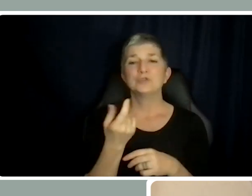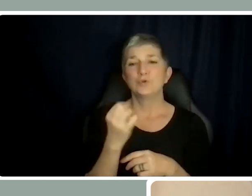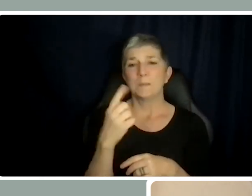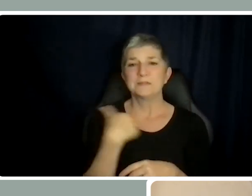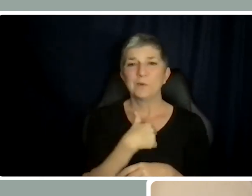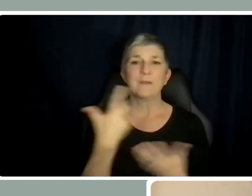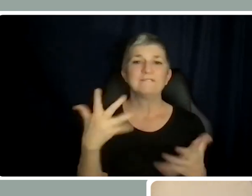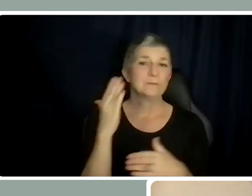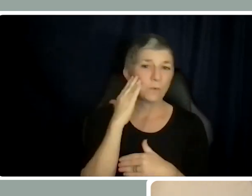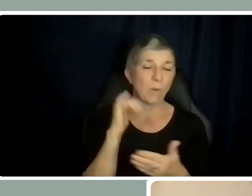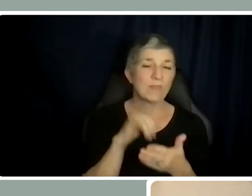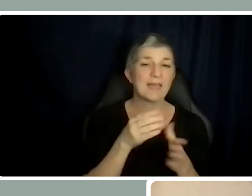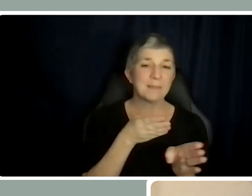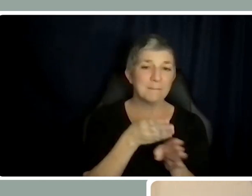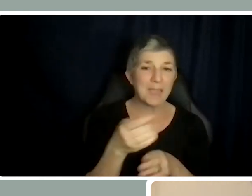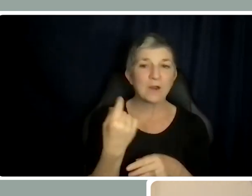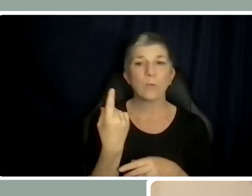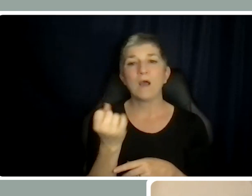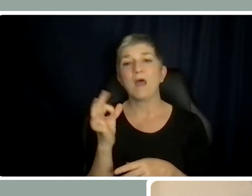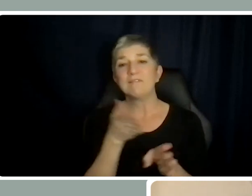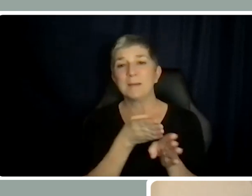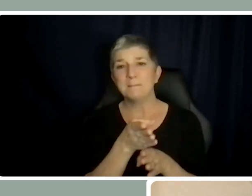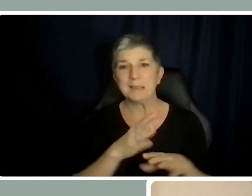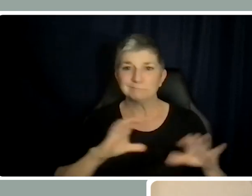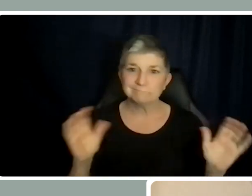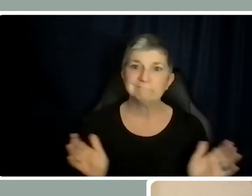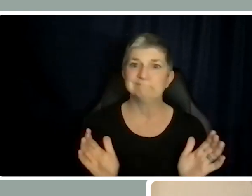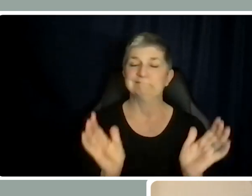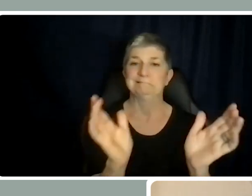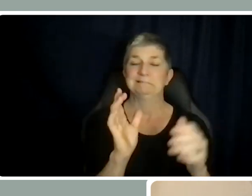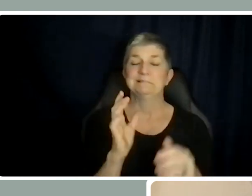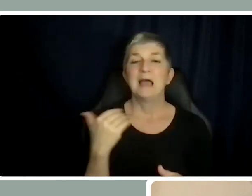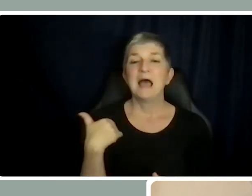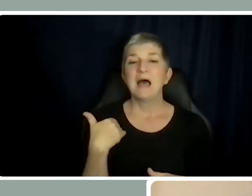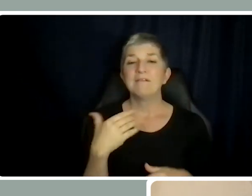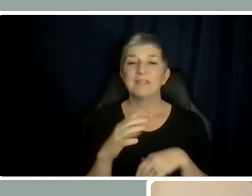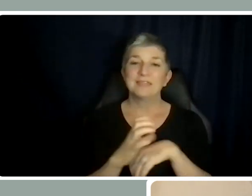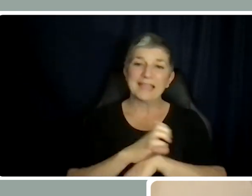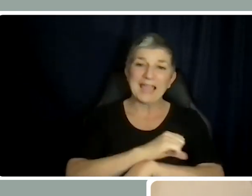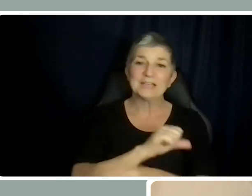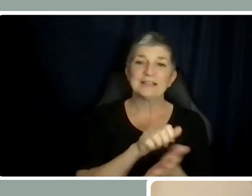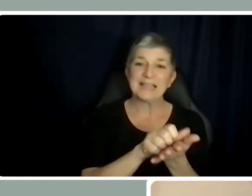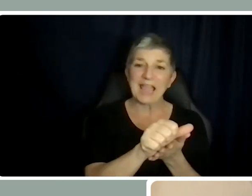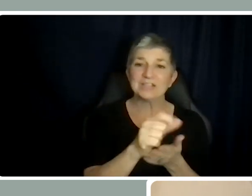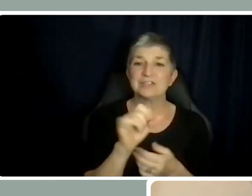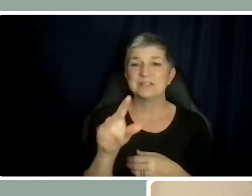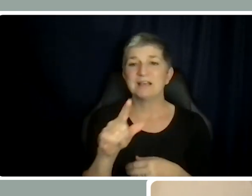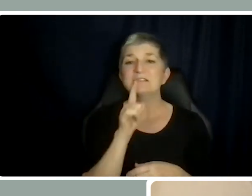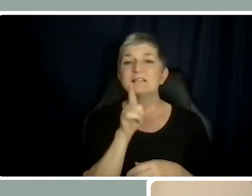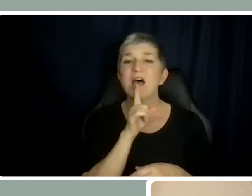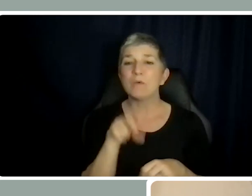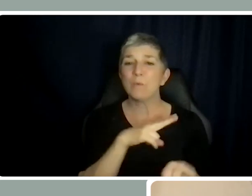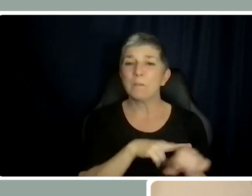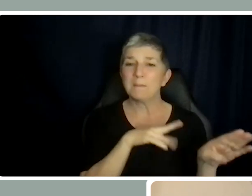we know that the main or one of the main drivers of the cancer cell's abnormal behavior is the protein